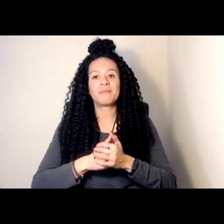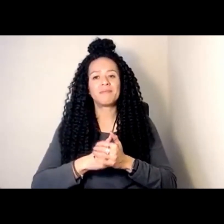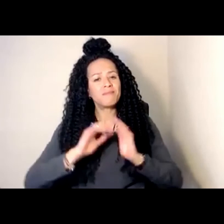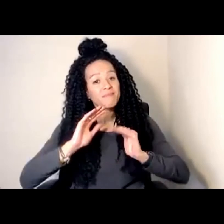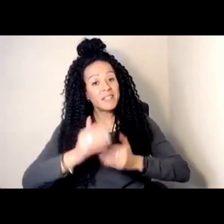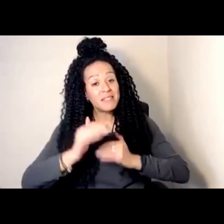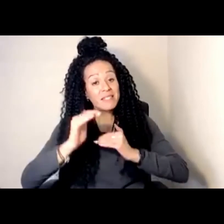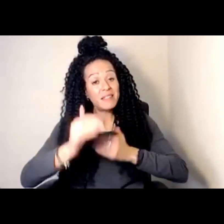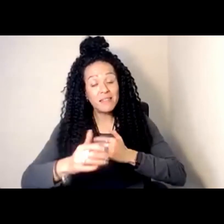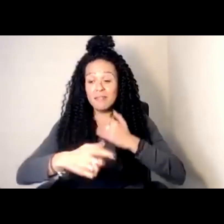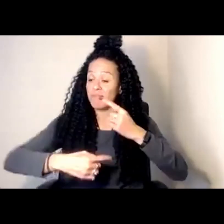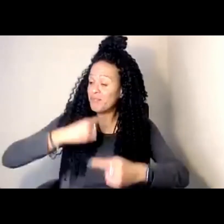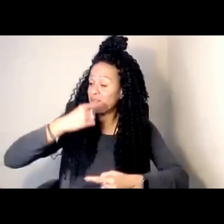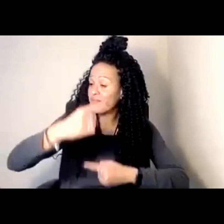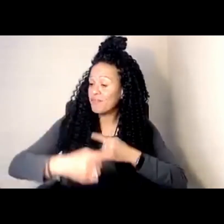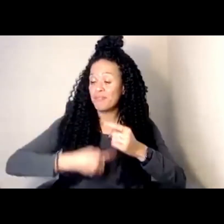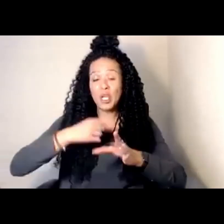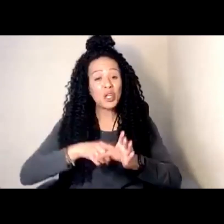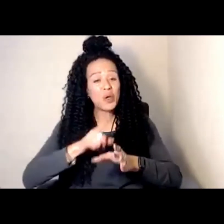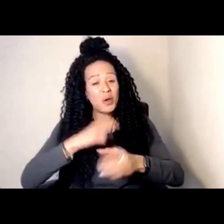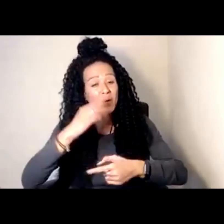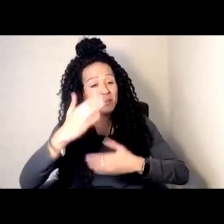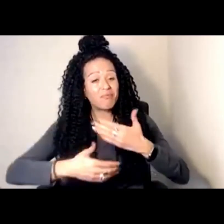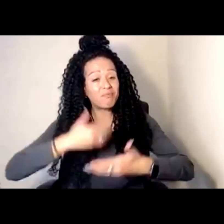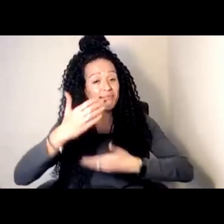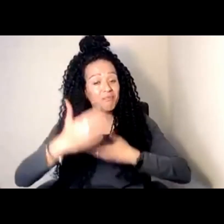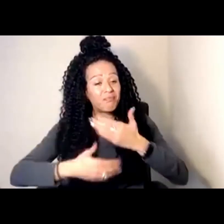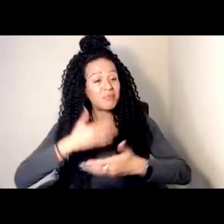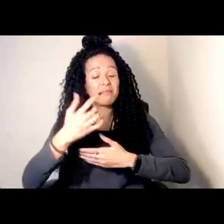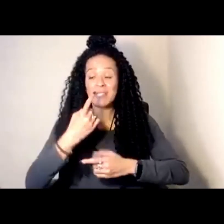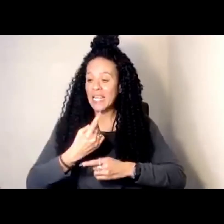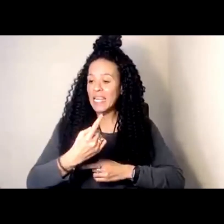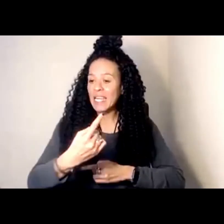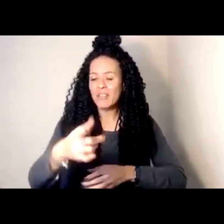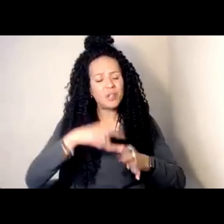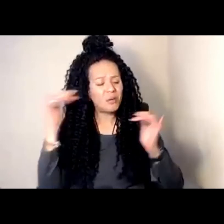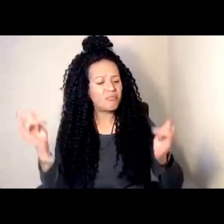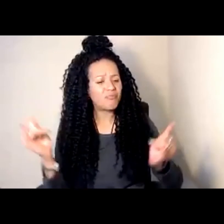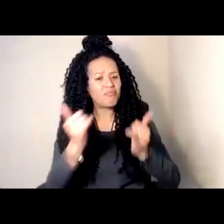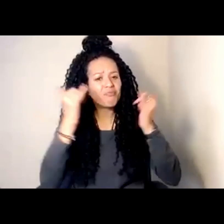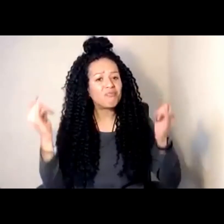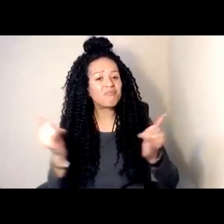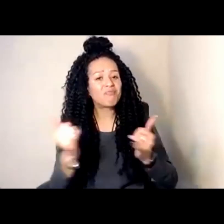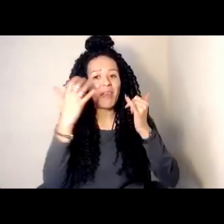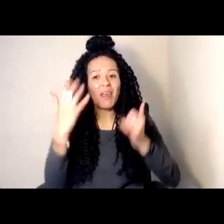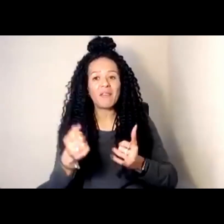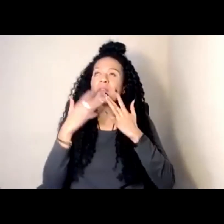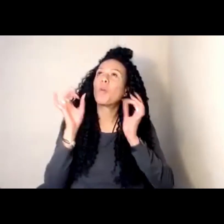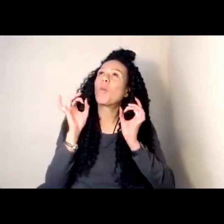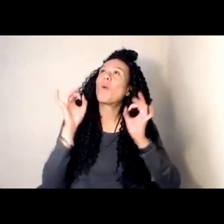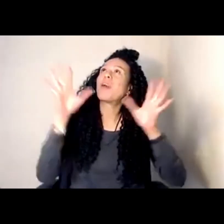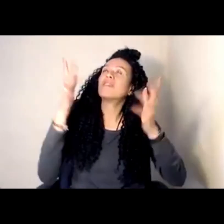Seasons turned and years passed, each one marked in joyful celebration of the wonders of